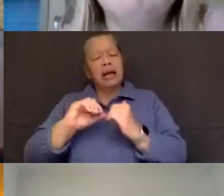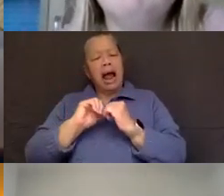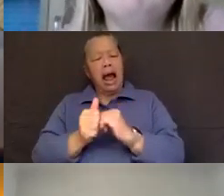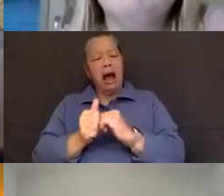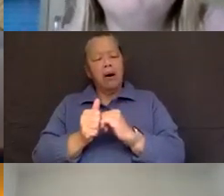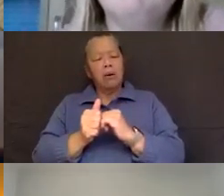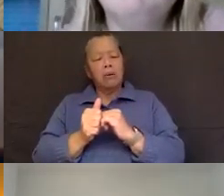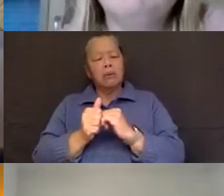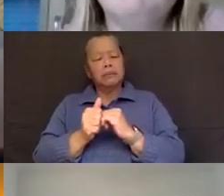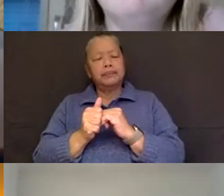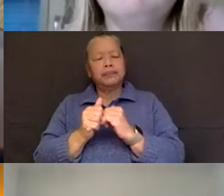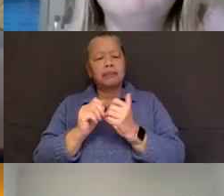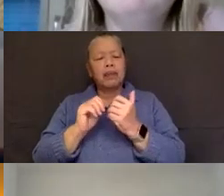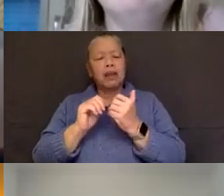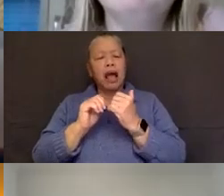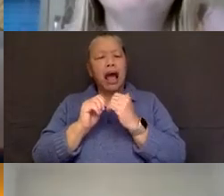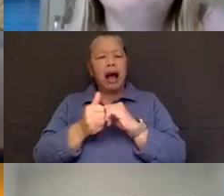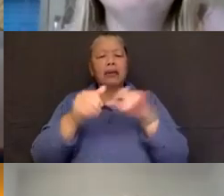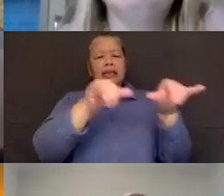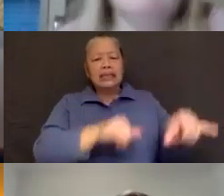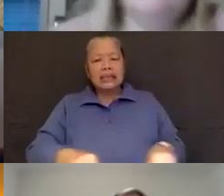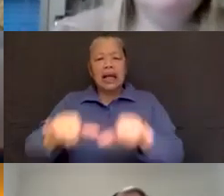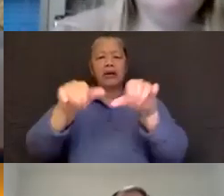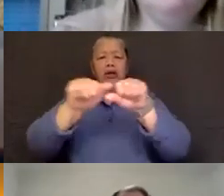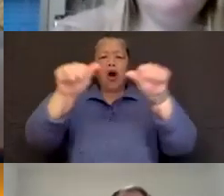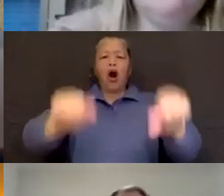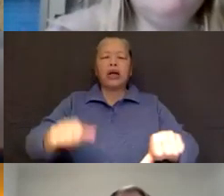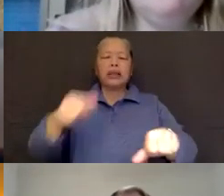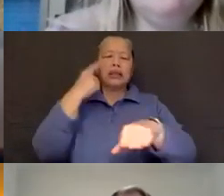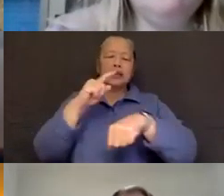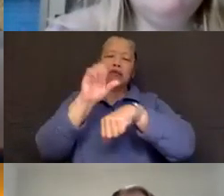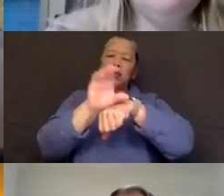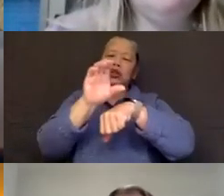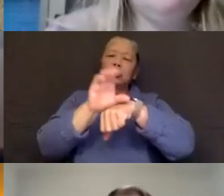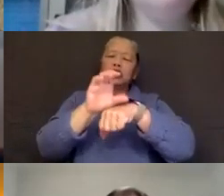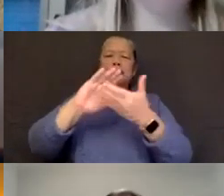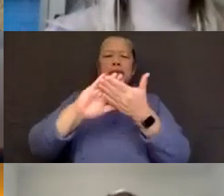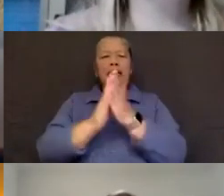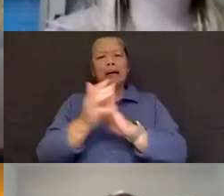how did the standard architecture for churches become so inaccessible?